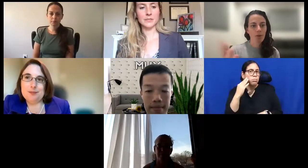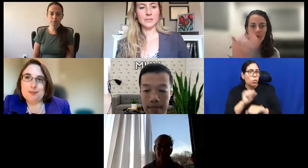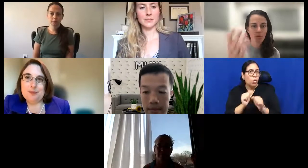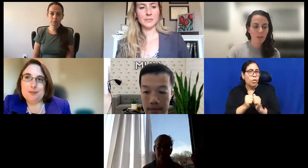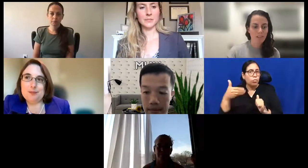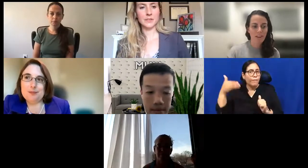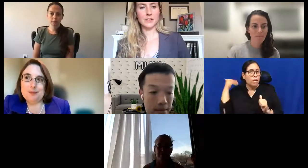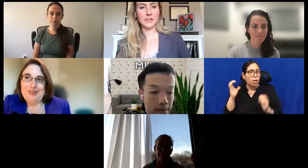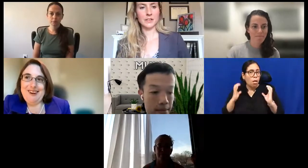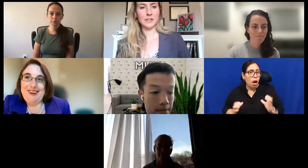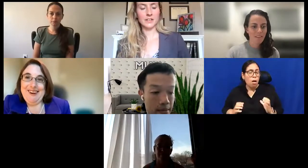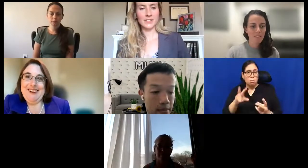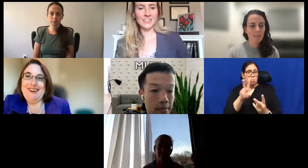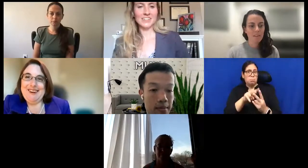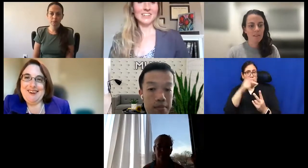Either of you, you can decide. Yeah.